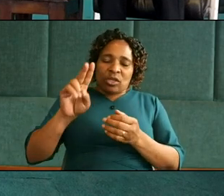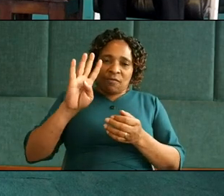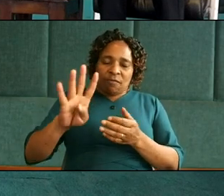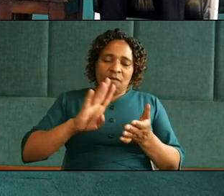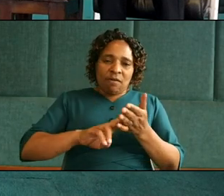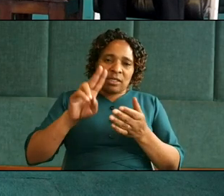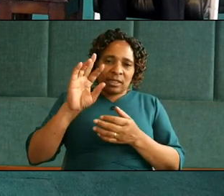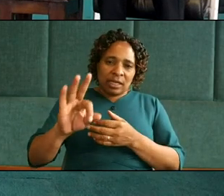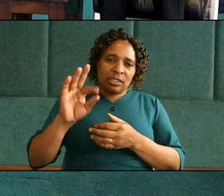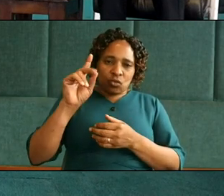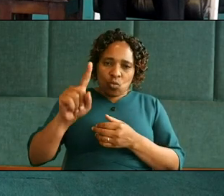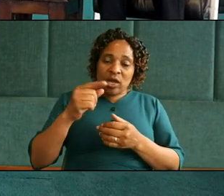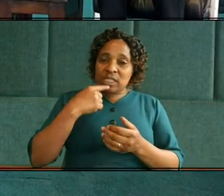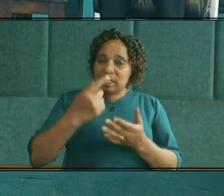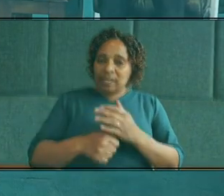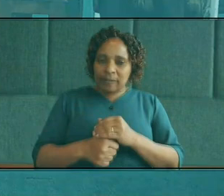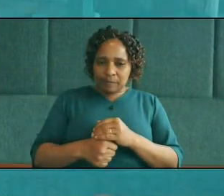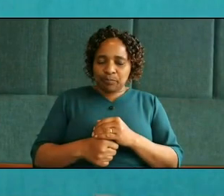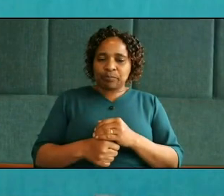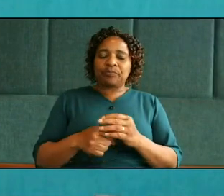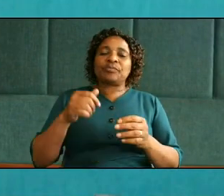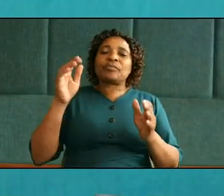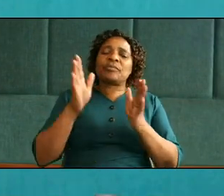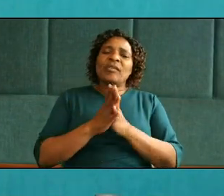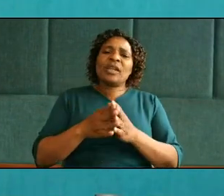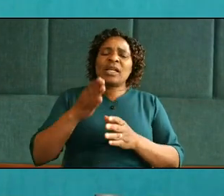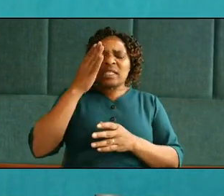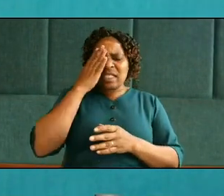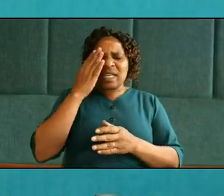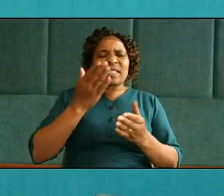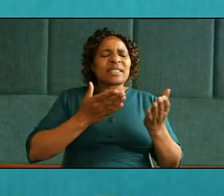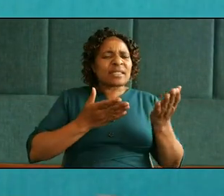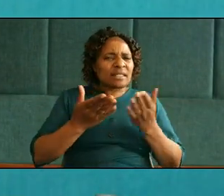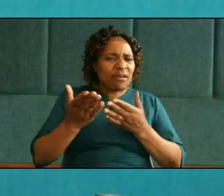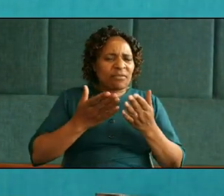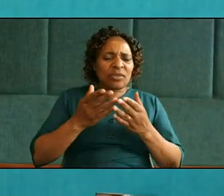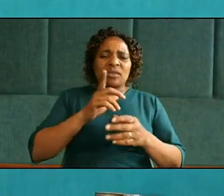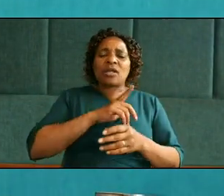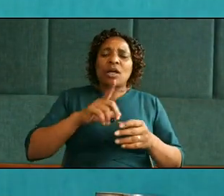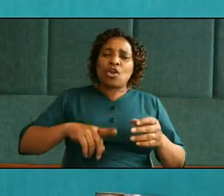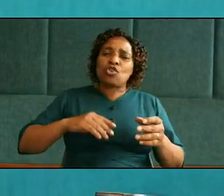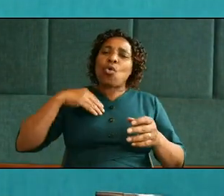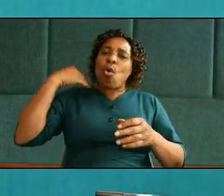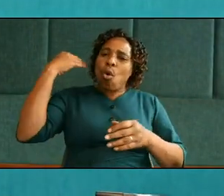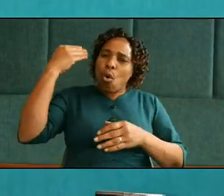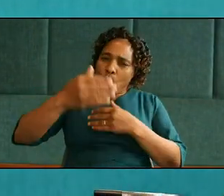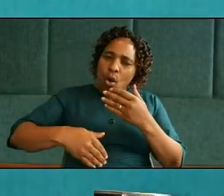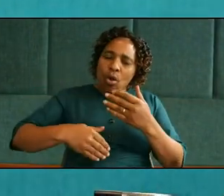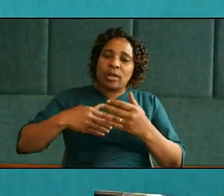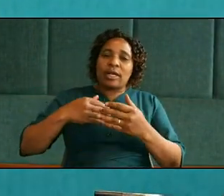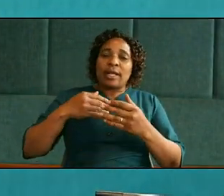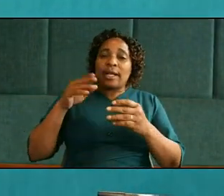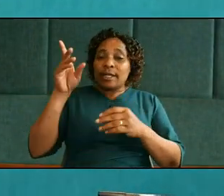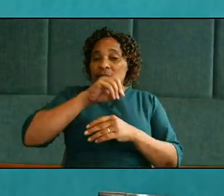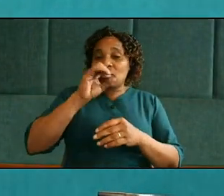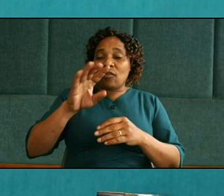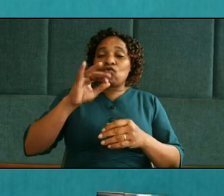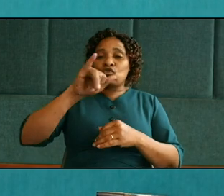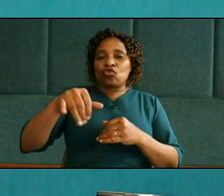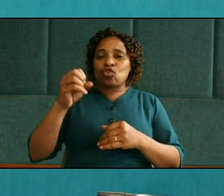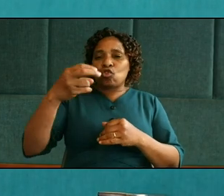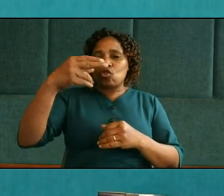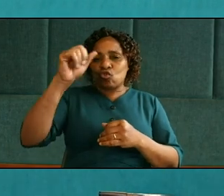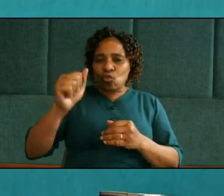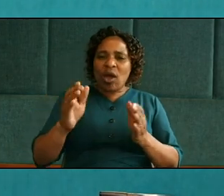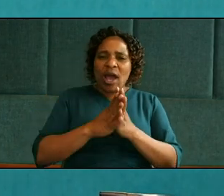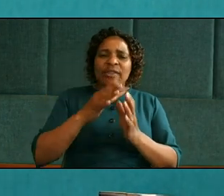31, it says, "And Israel served the Lord all the days of Joshua, and all the days of the